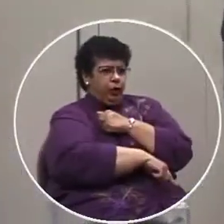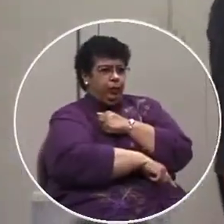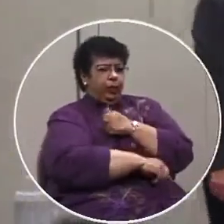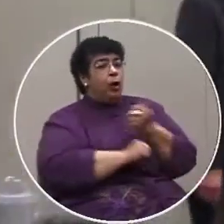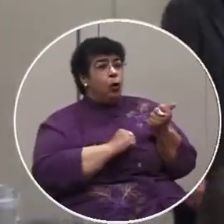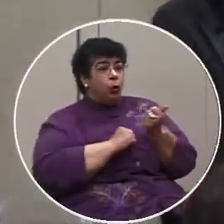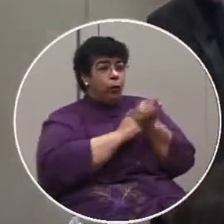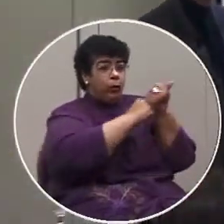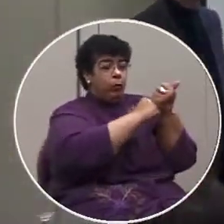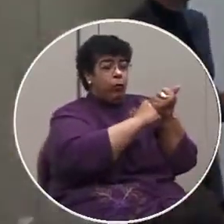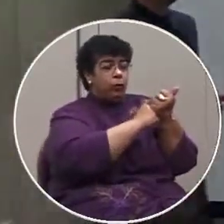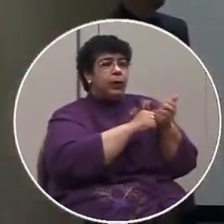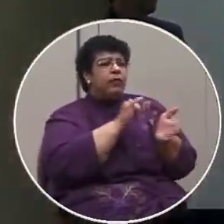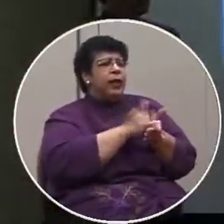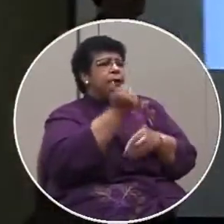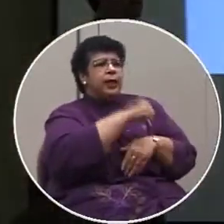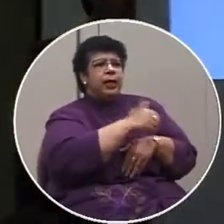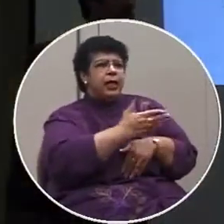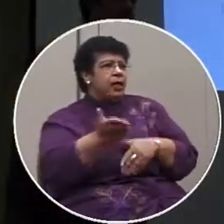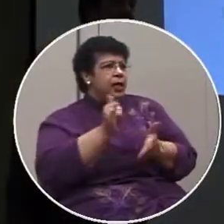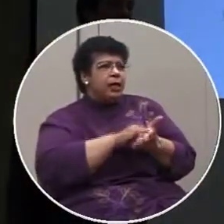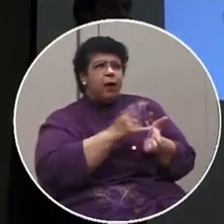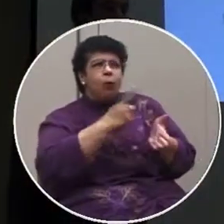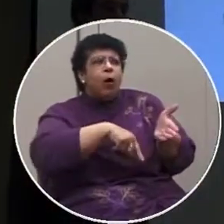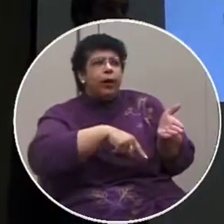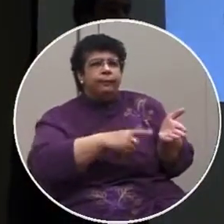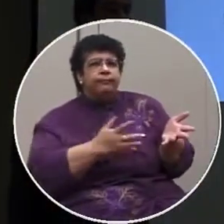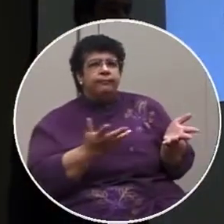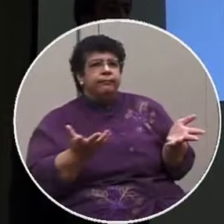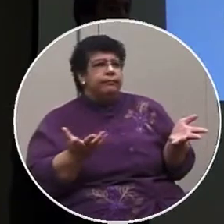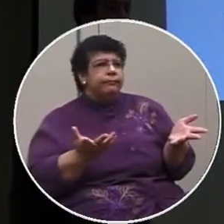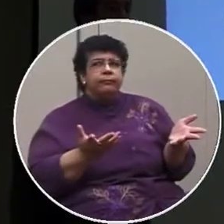Reinforcement is anything that what?